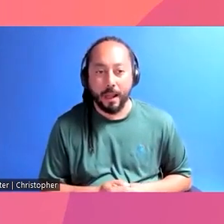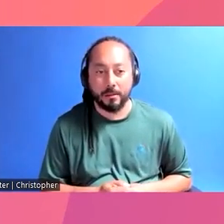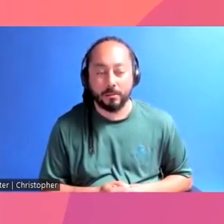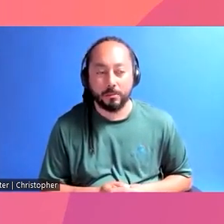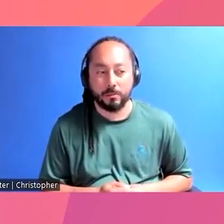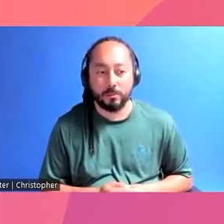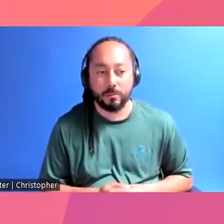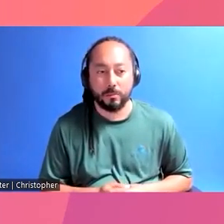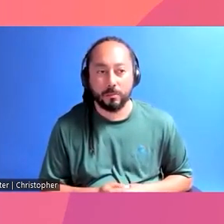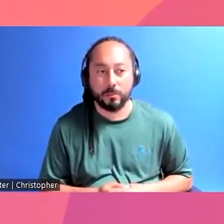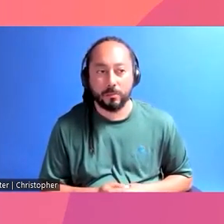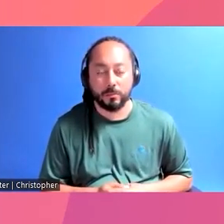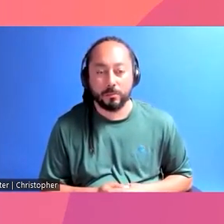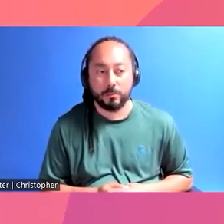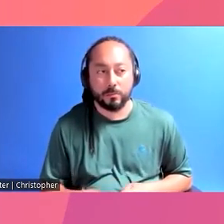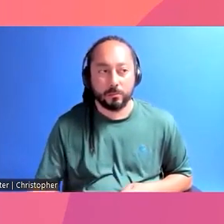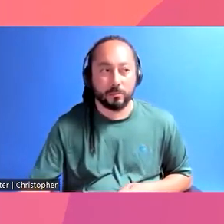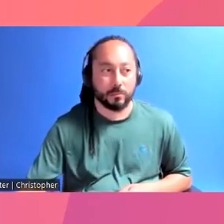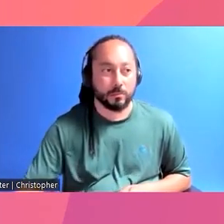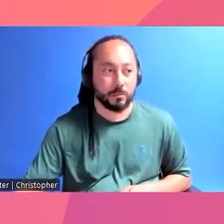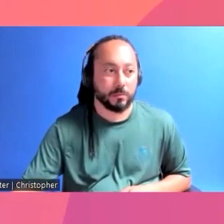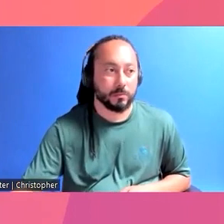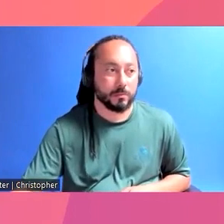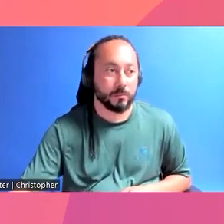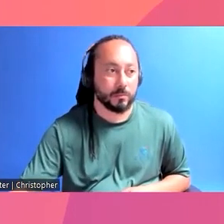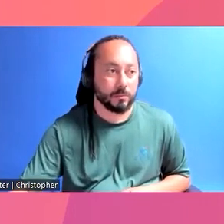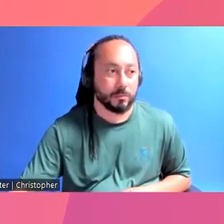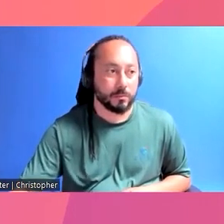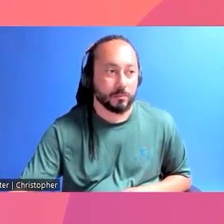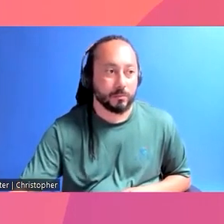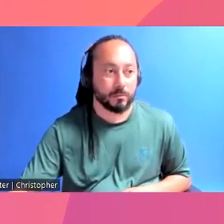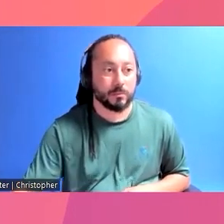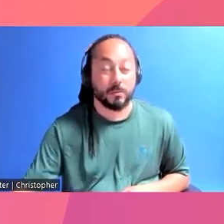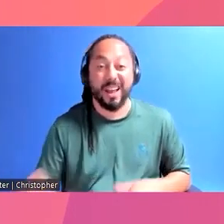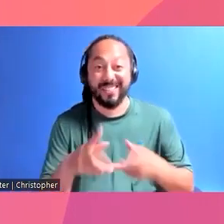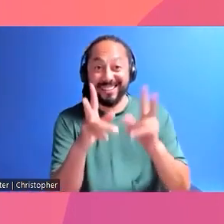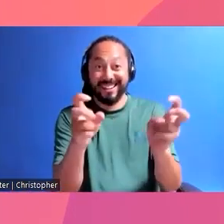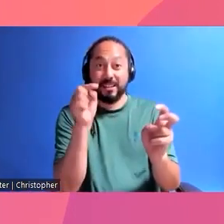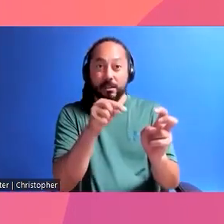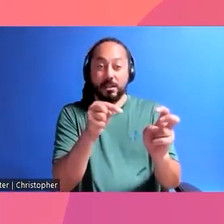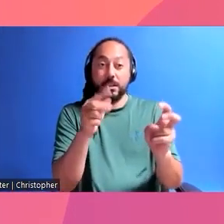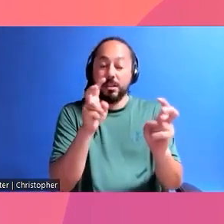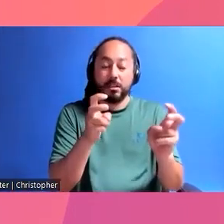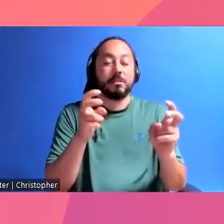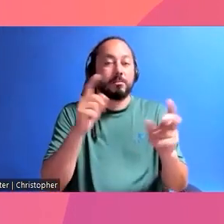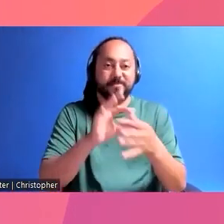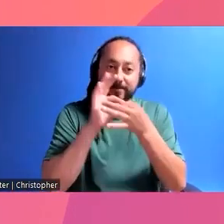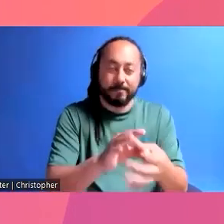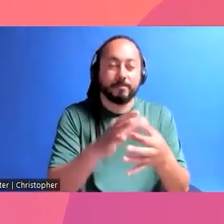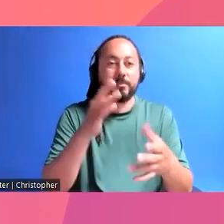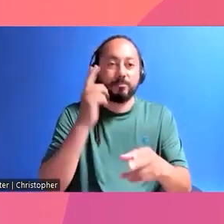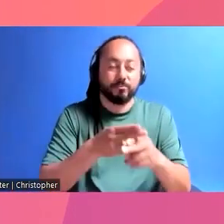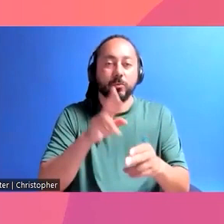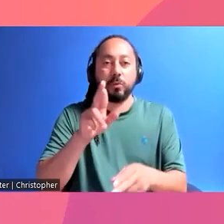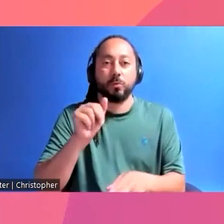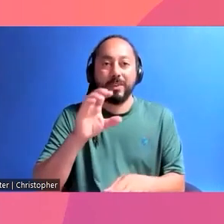Just based on the title alone, 60% of the articles made direct reference to race and ethnicity. 81%